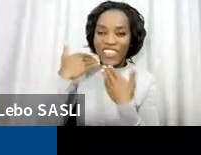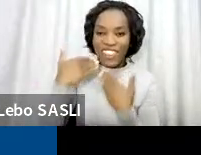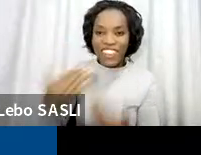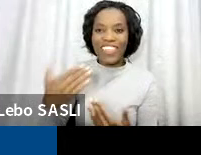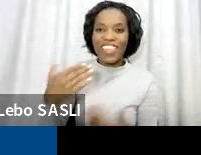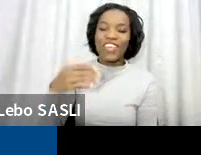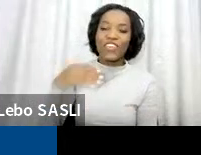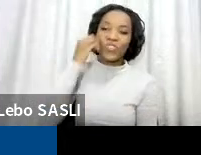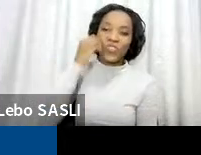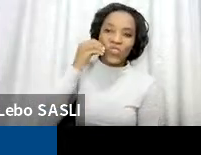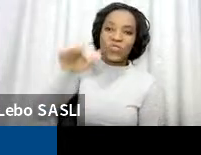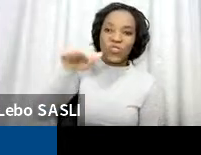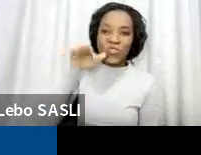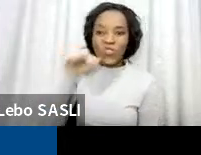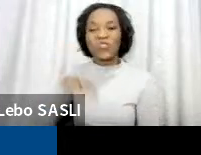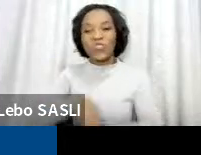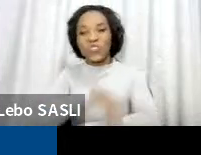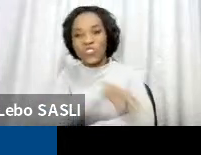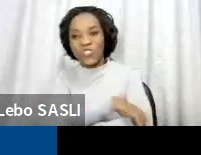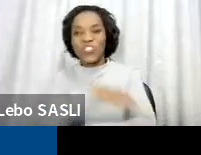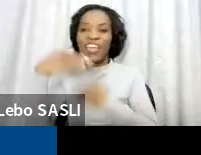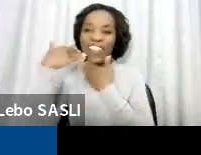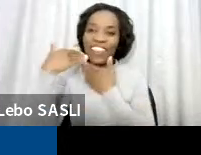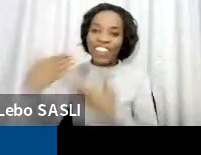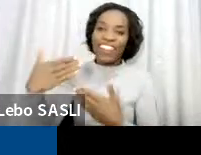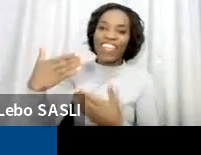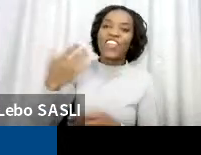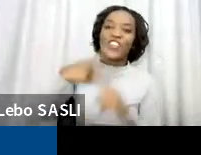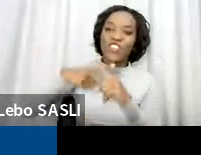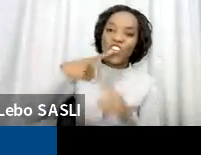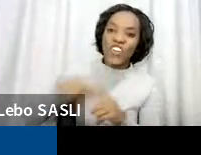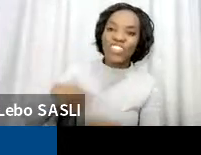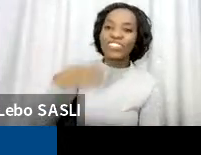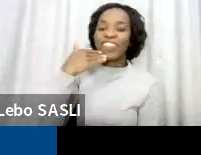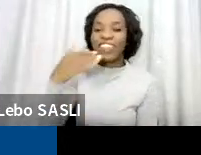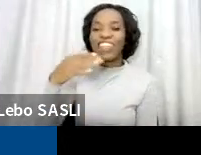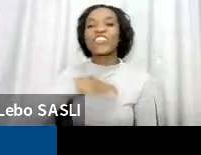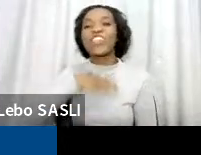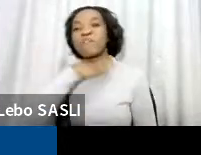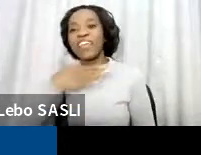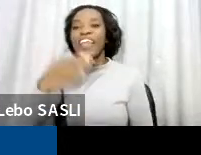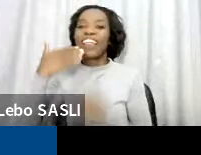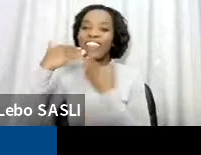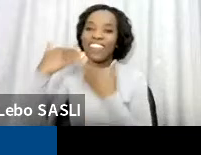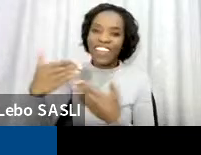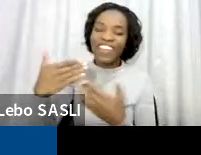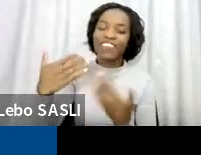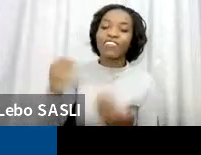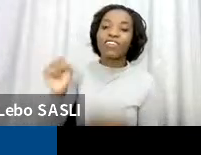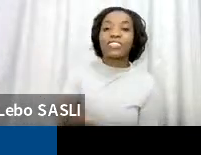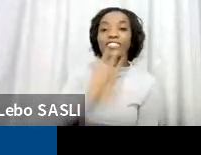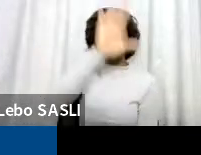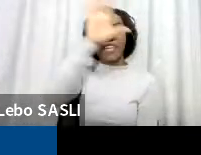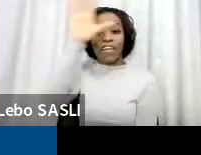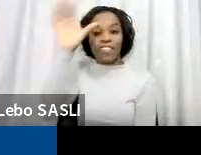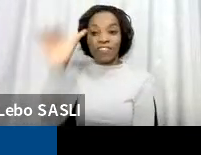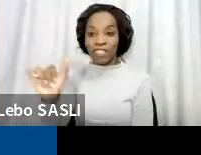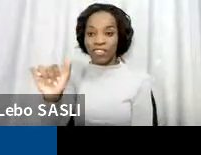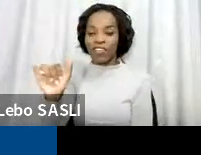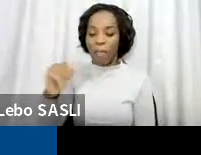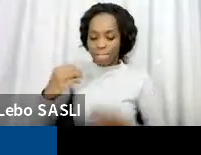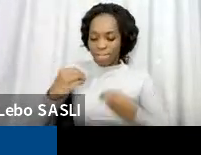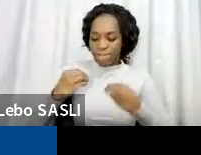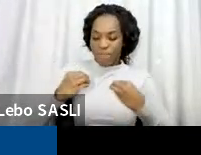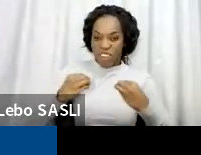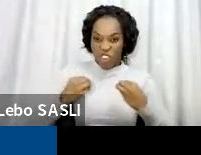Siyabonga, Akenza, Danki, Enkosi, Giatokoza, we say South Africa belongs to all who live